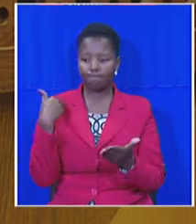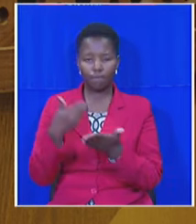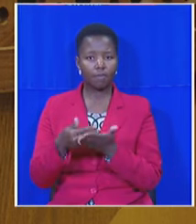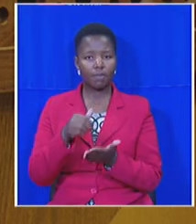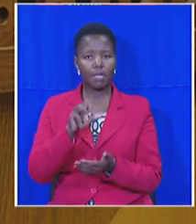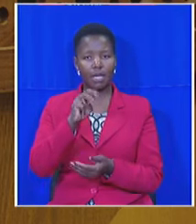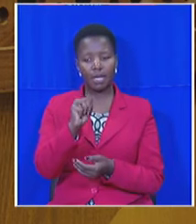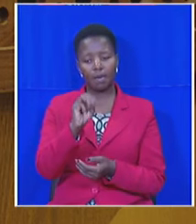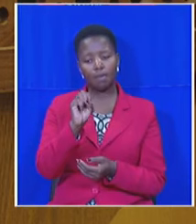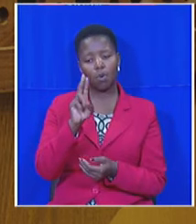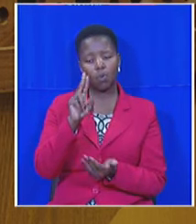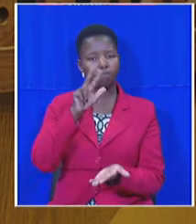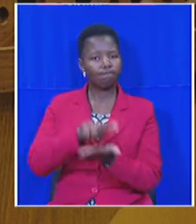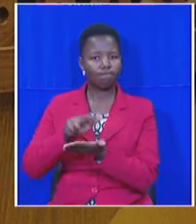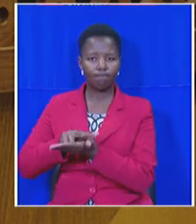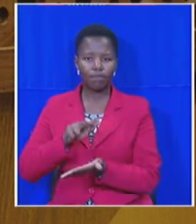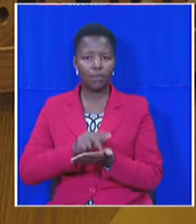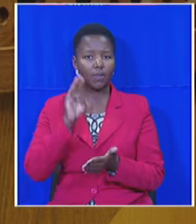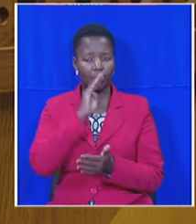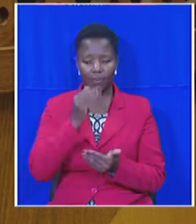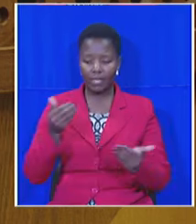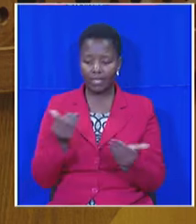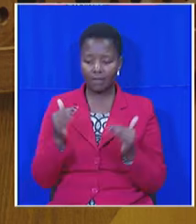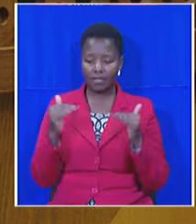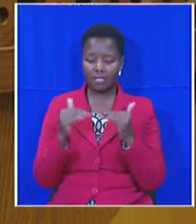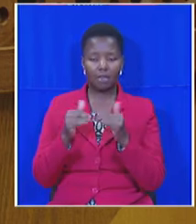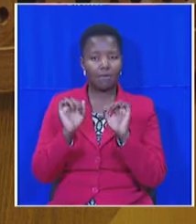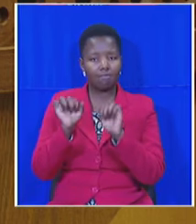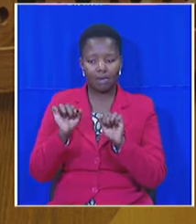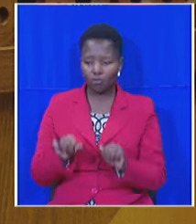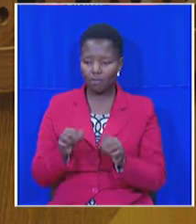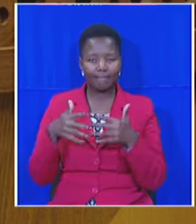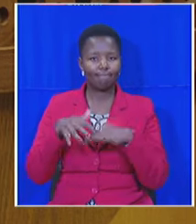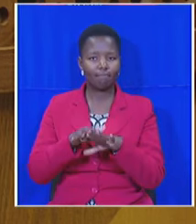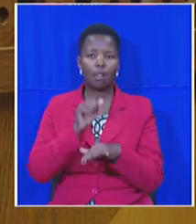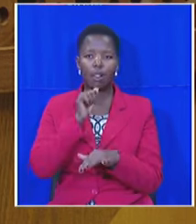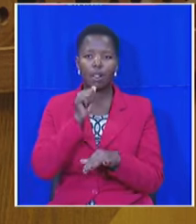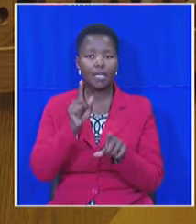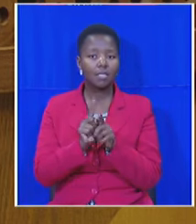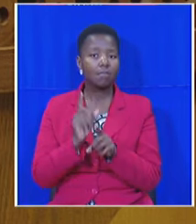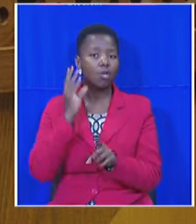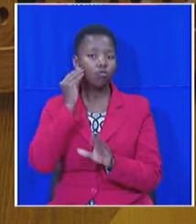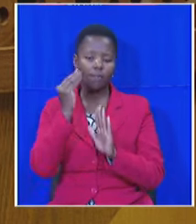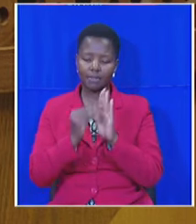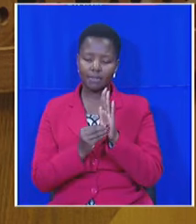and service level agreements, and incomplete database and a lack of leadership. Supporting this budget would